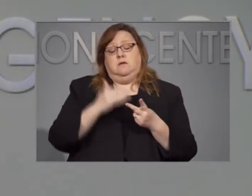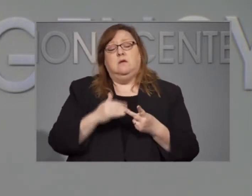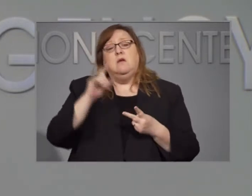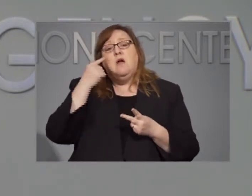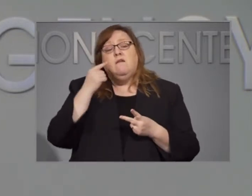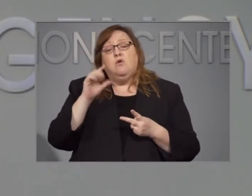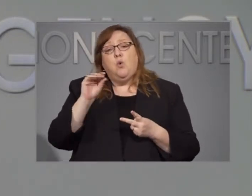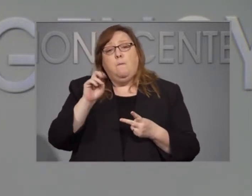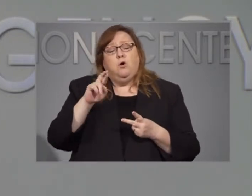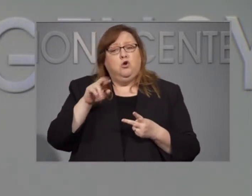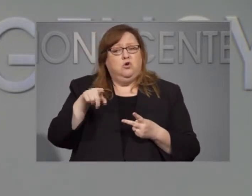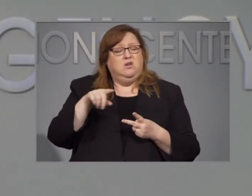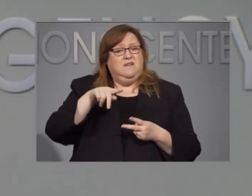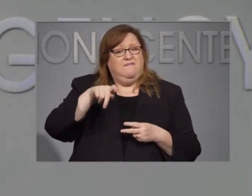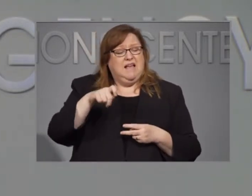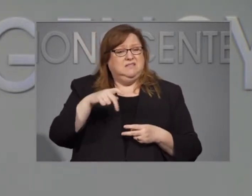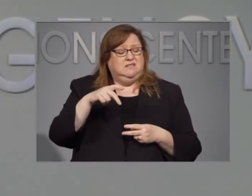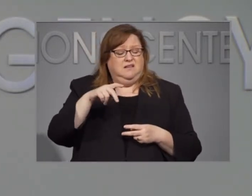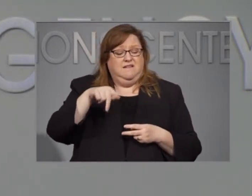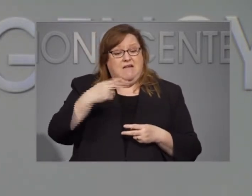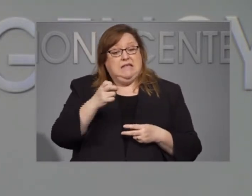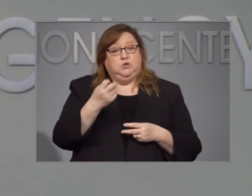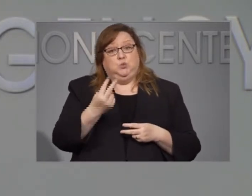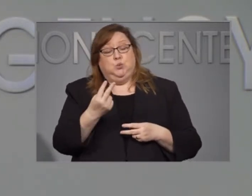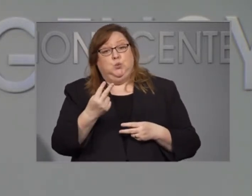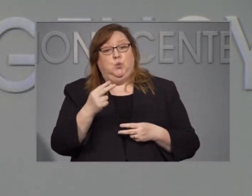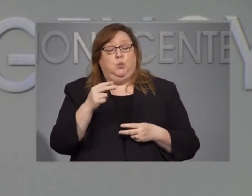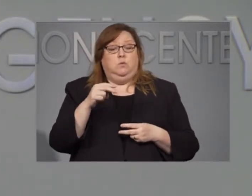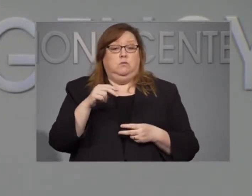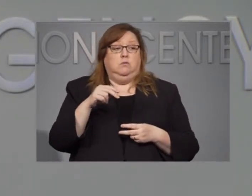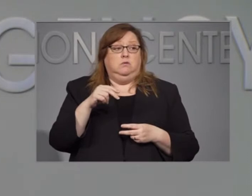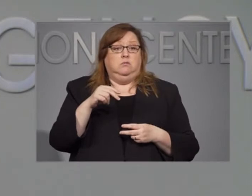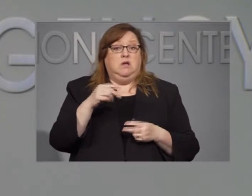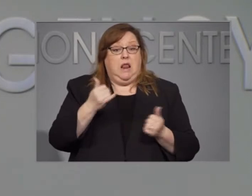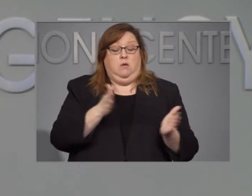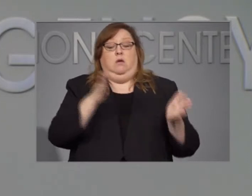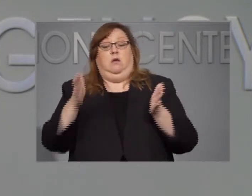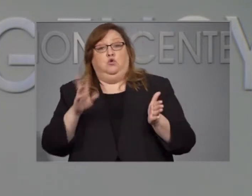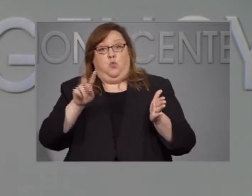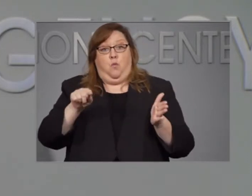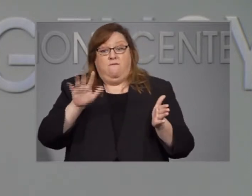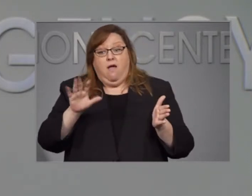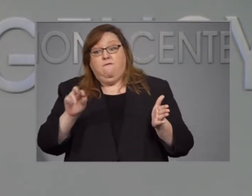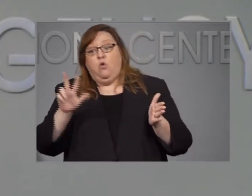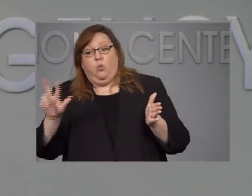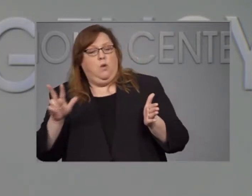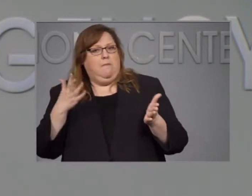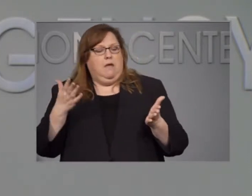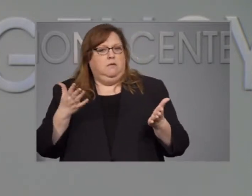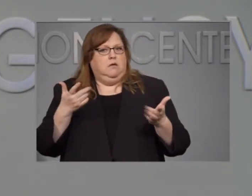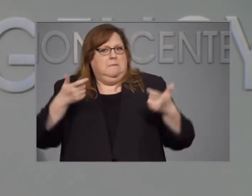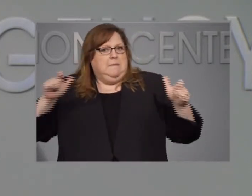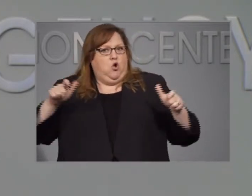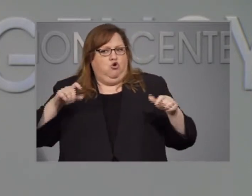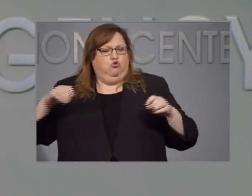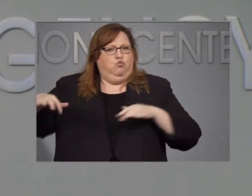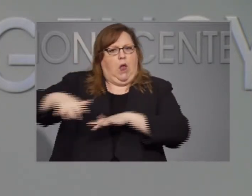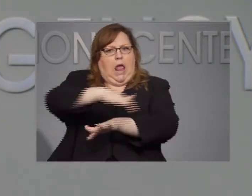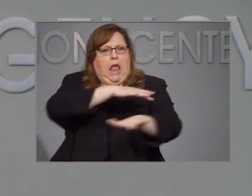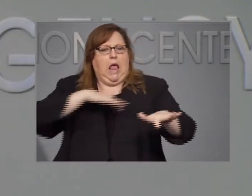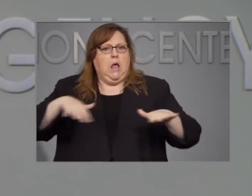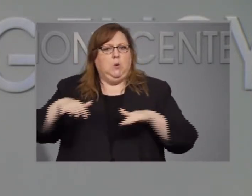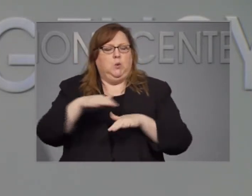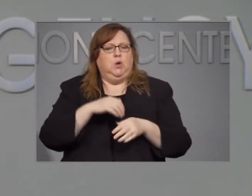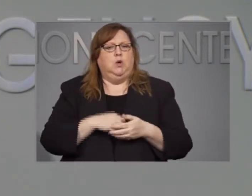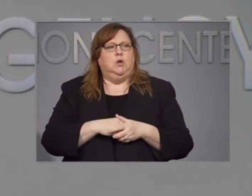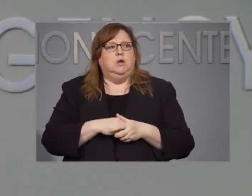crowds. We've seen the RNC is now moving, at least the celebration part of it, to Jacksonville, Florida, but the president also saying that he